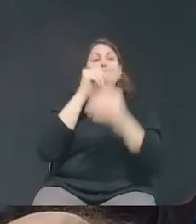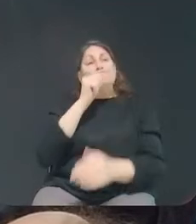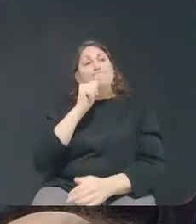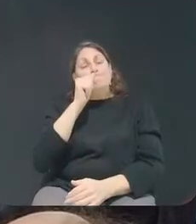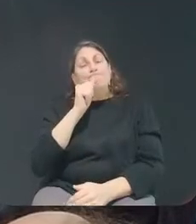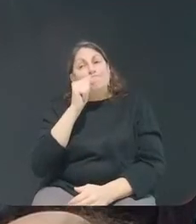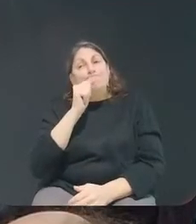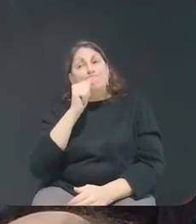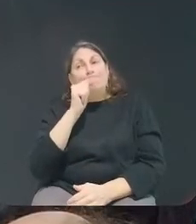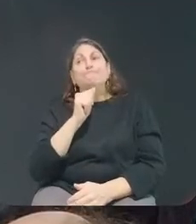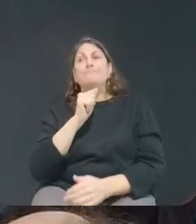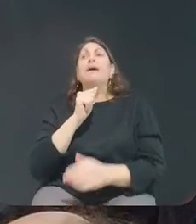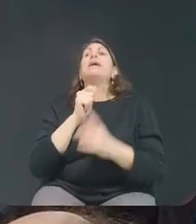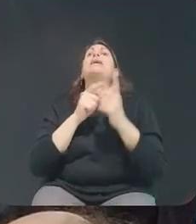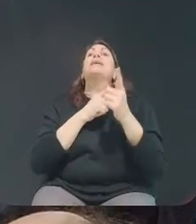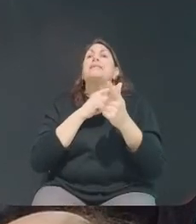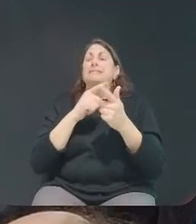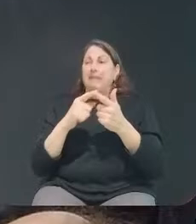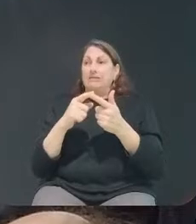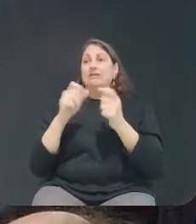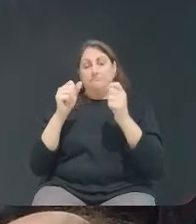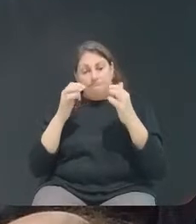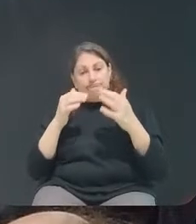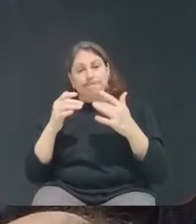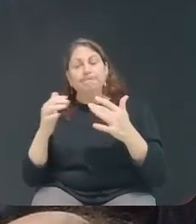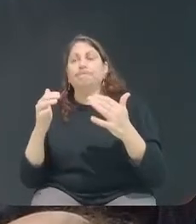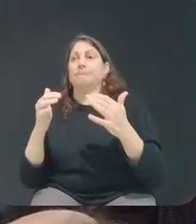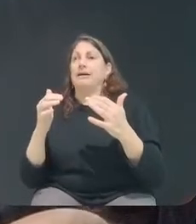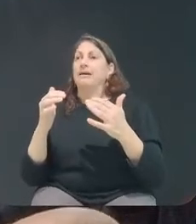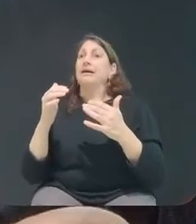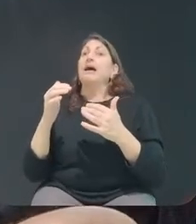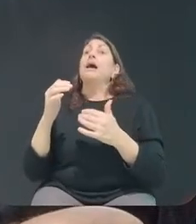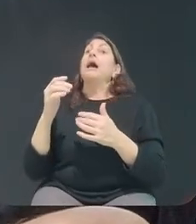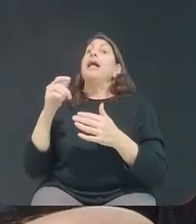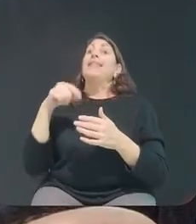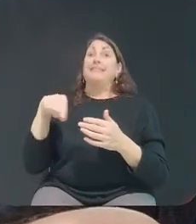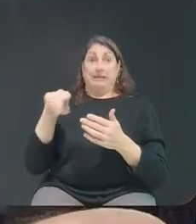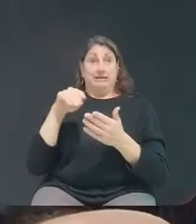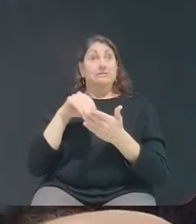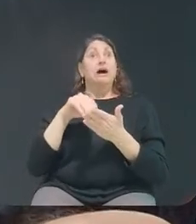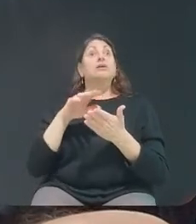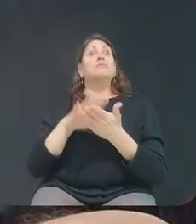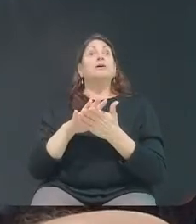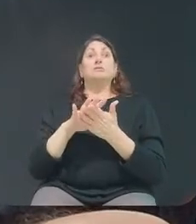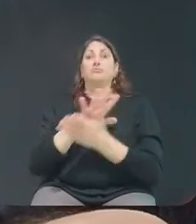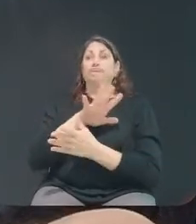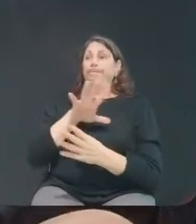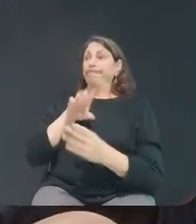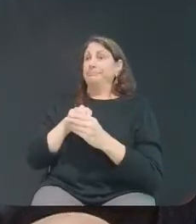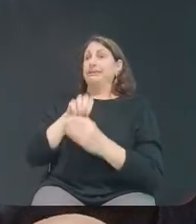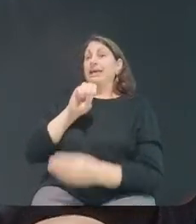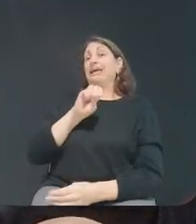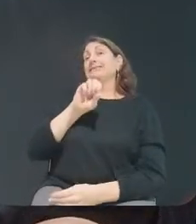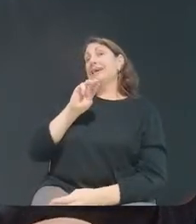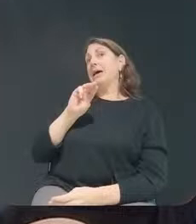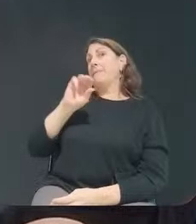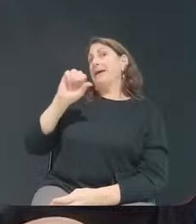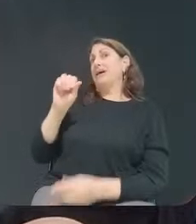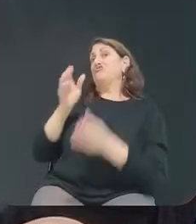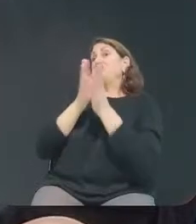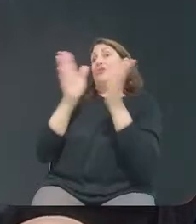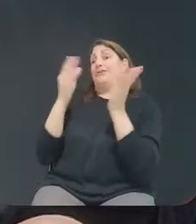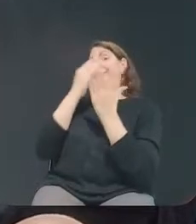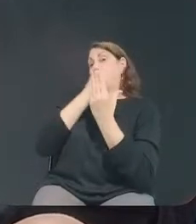the sake of the general's safety." These documents are part of SMA's general files collection, which includes some